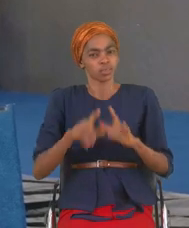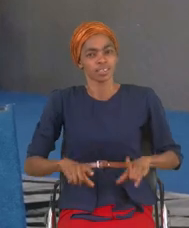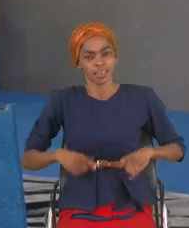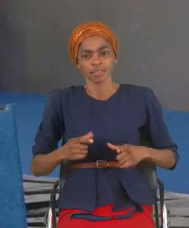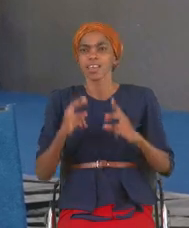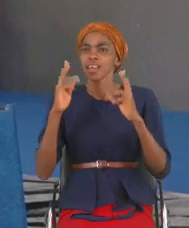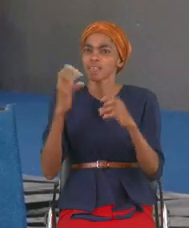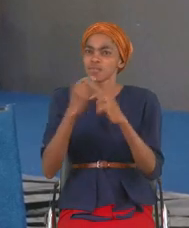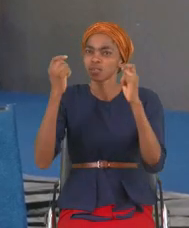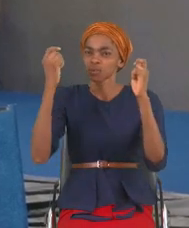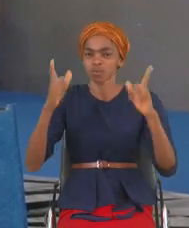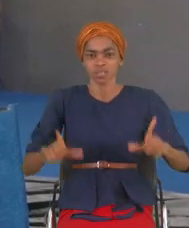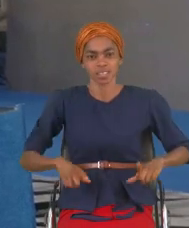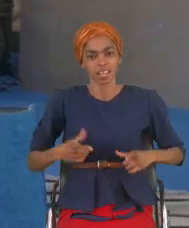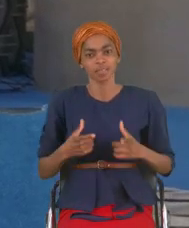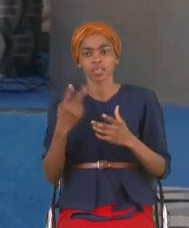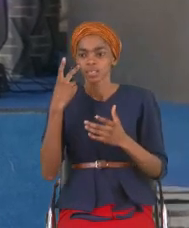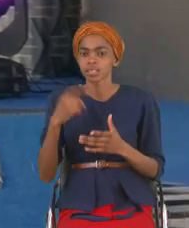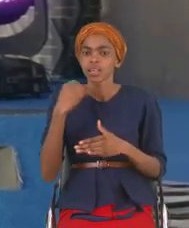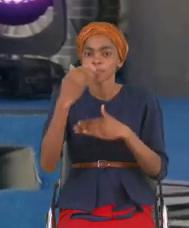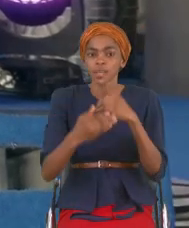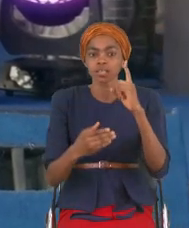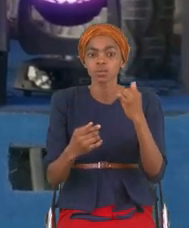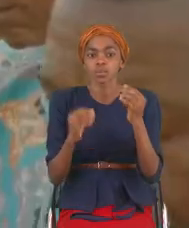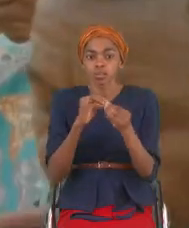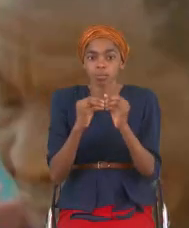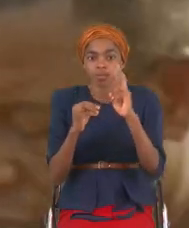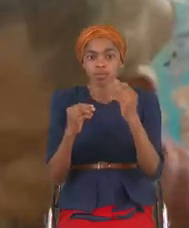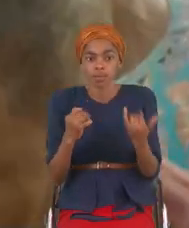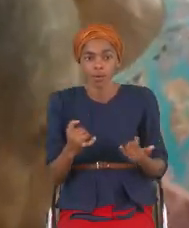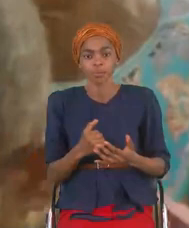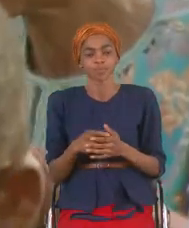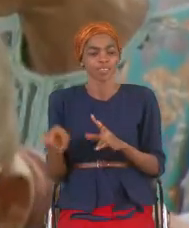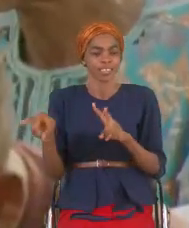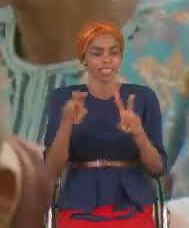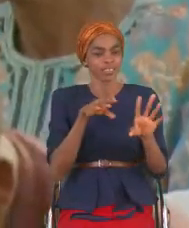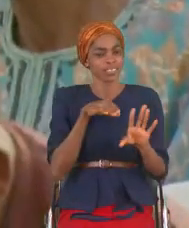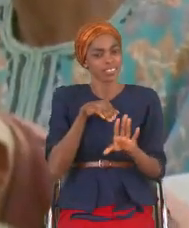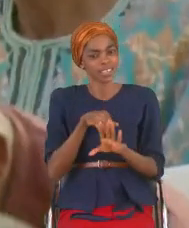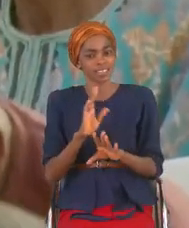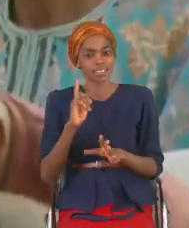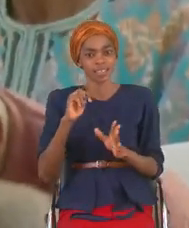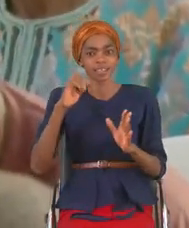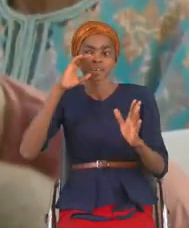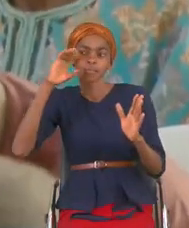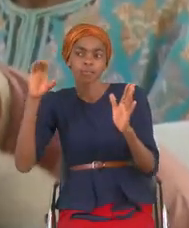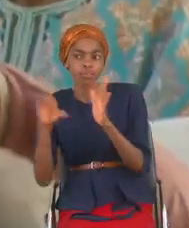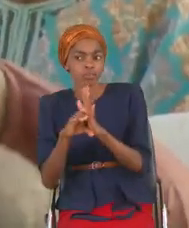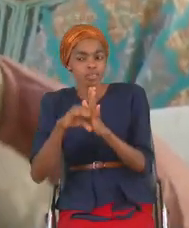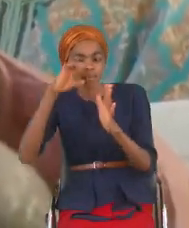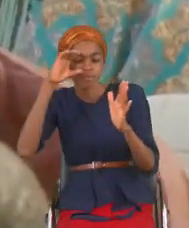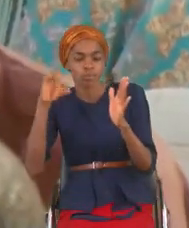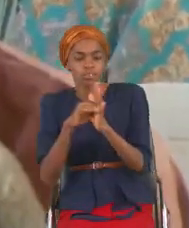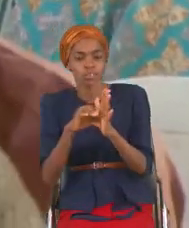victorious life look at the next one number two now we're looking at the portrait of a